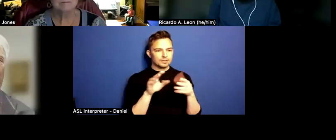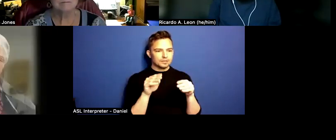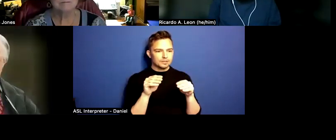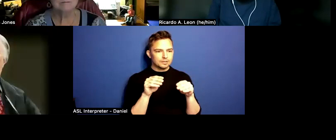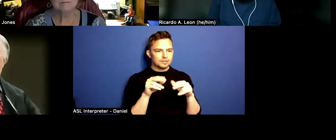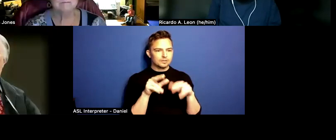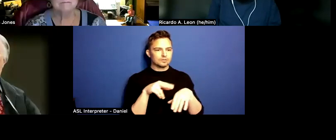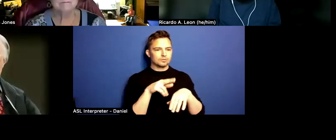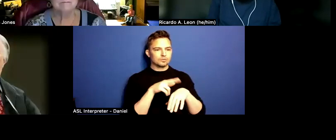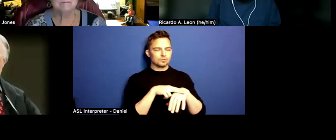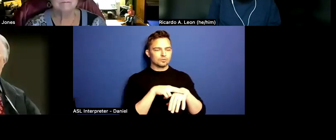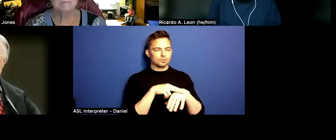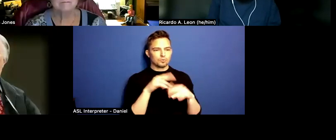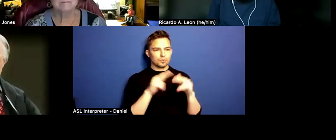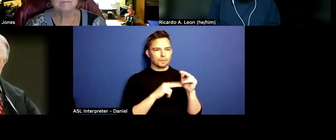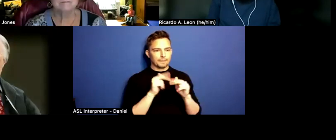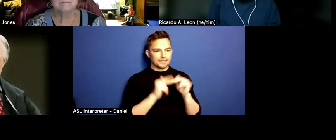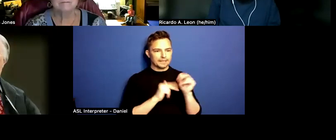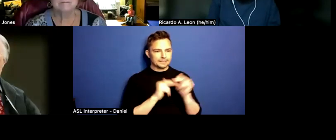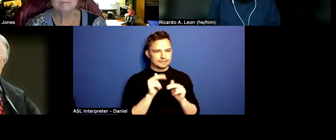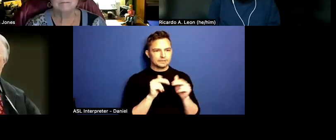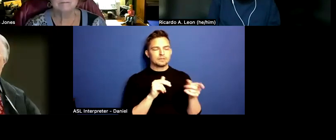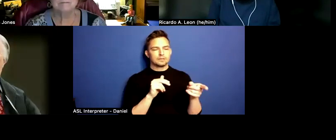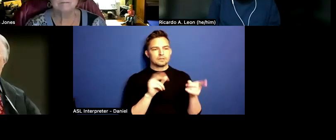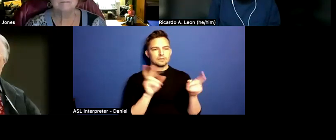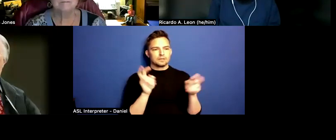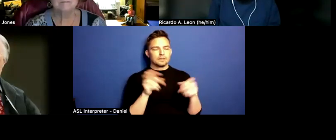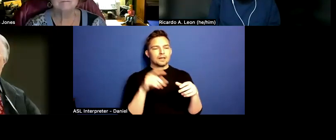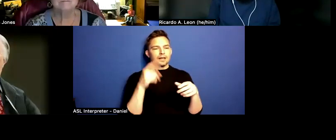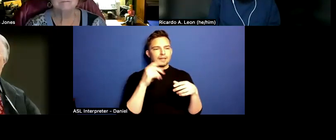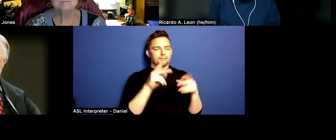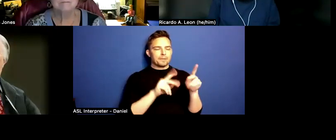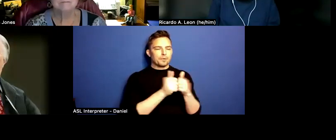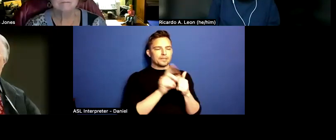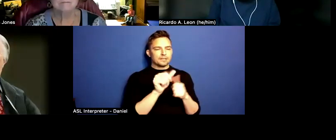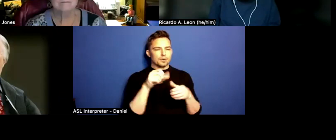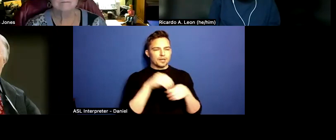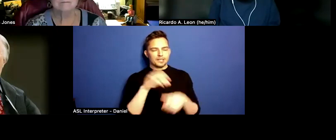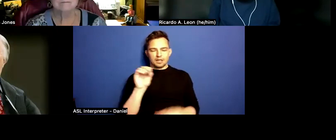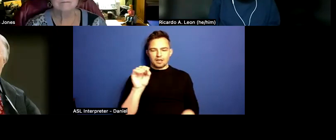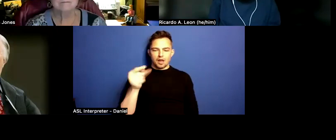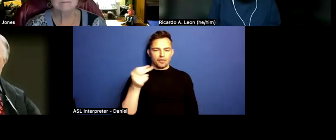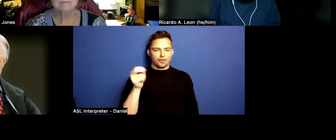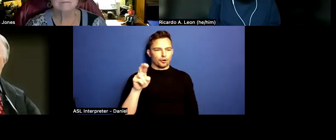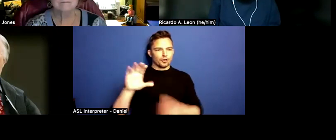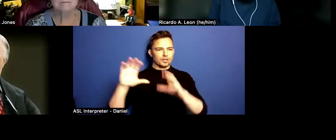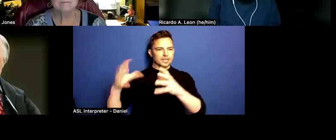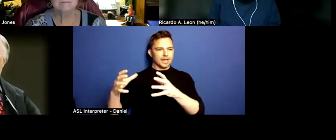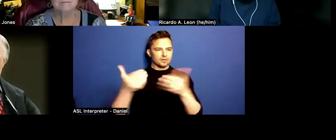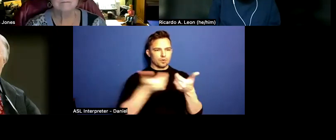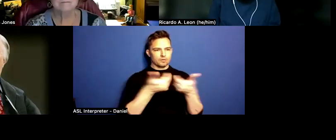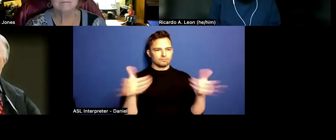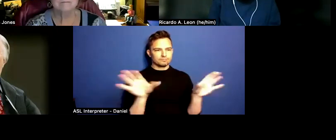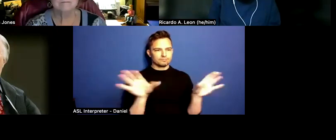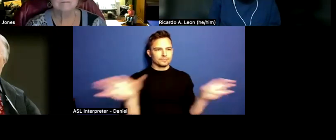a sense that people with disabilities are in the other category. They're not to